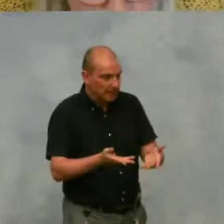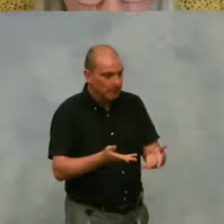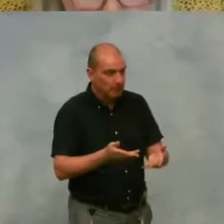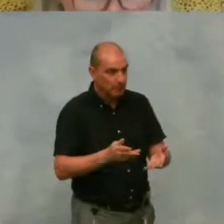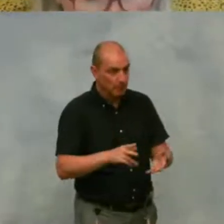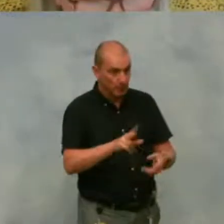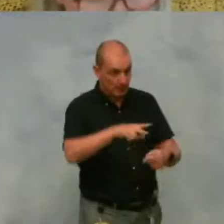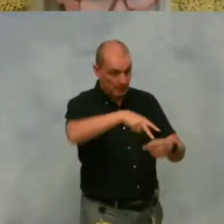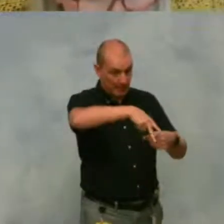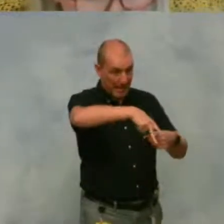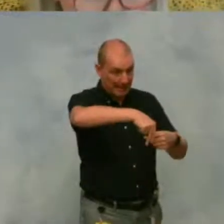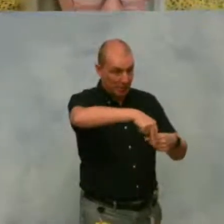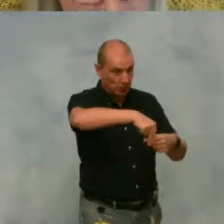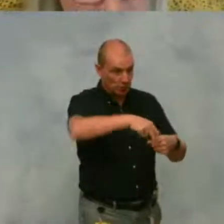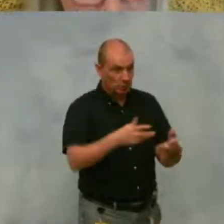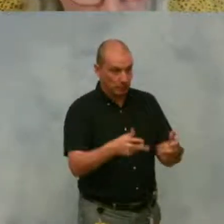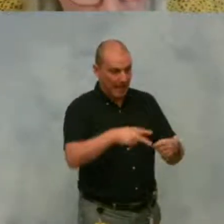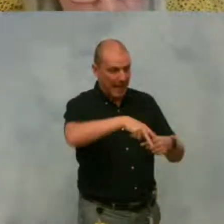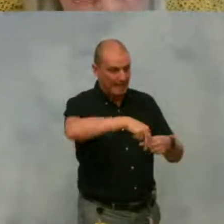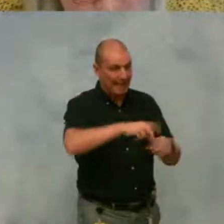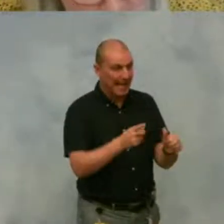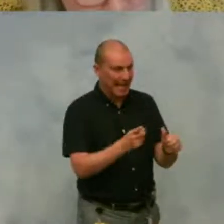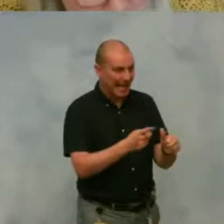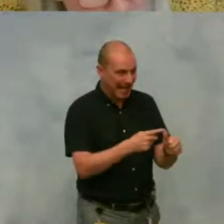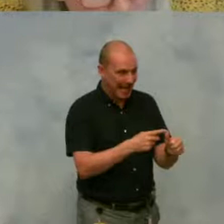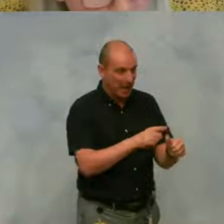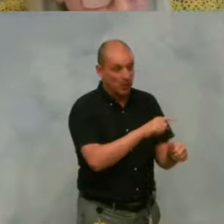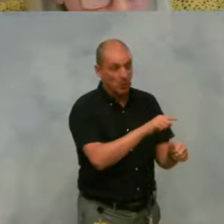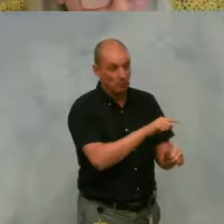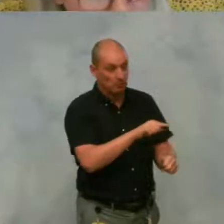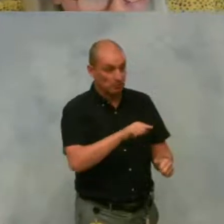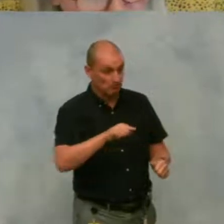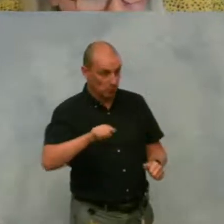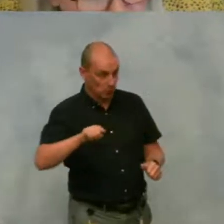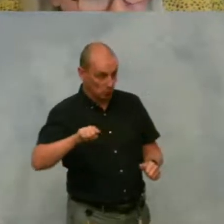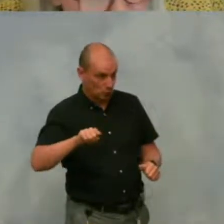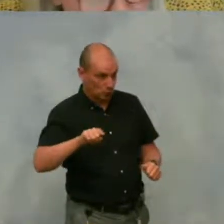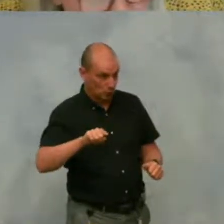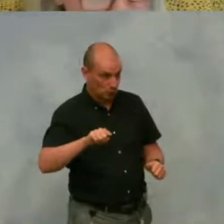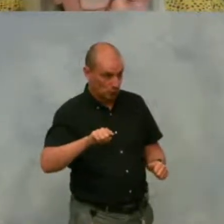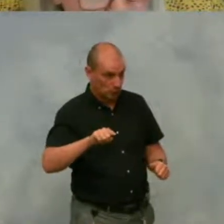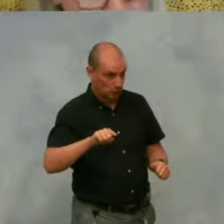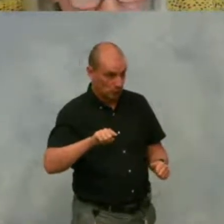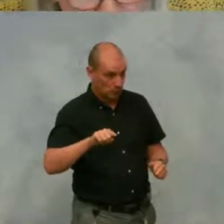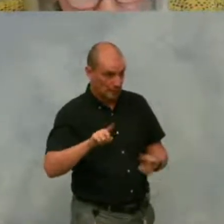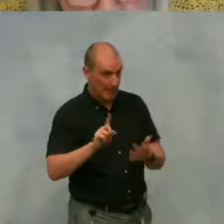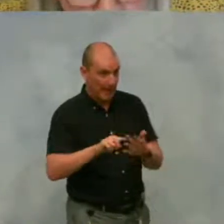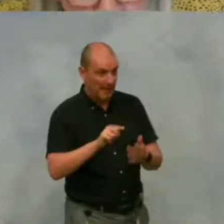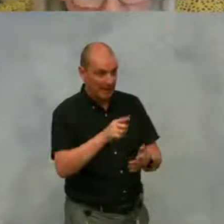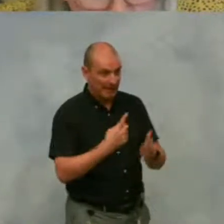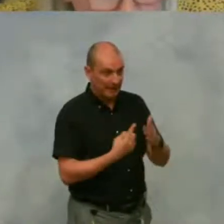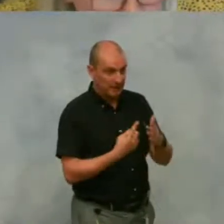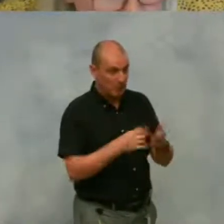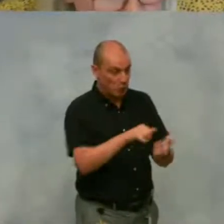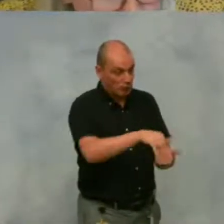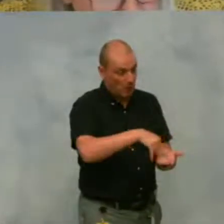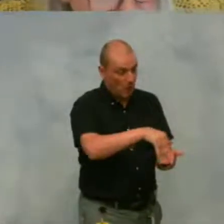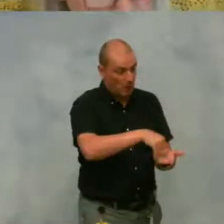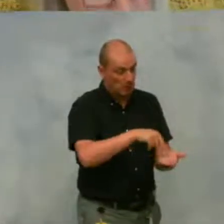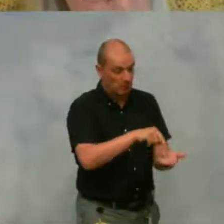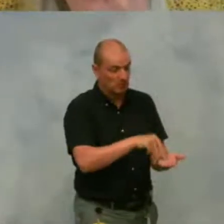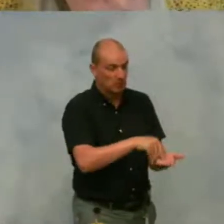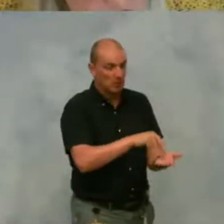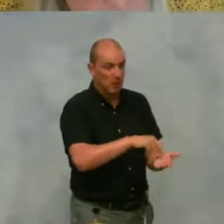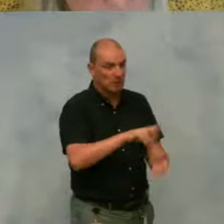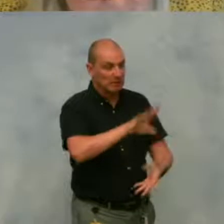Attached to the report in Appendix A through to I are individual financial reports on the overall summary position for